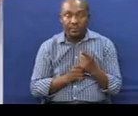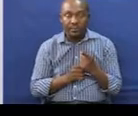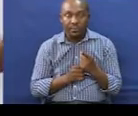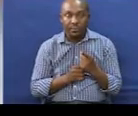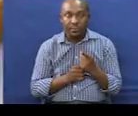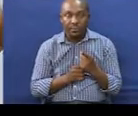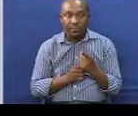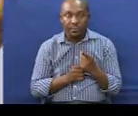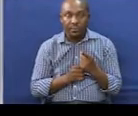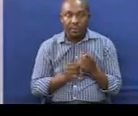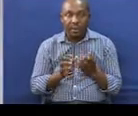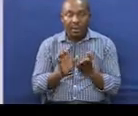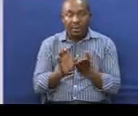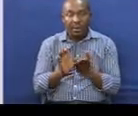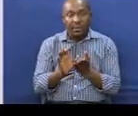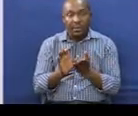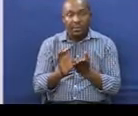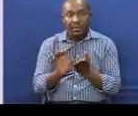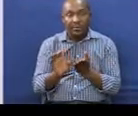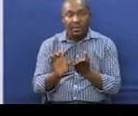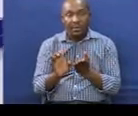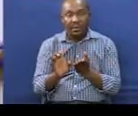to specify